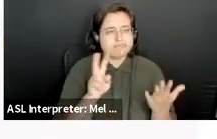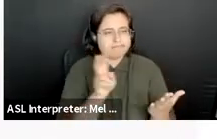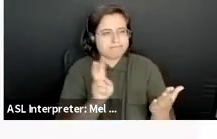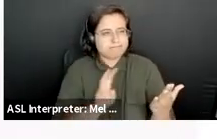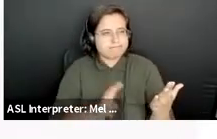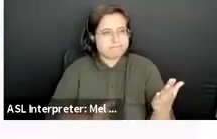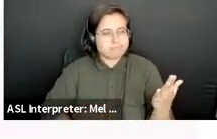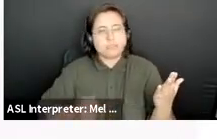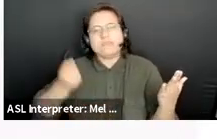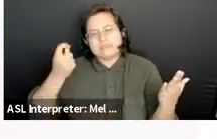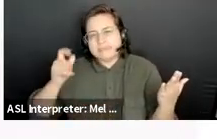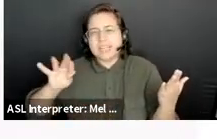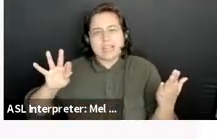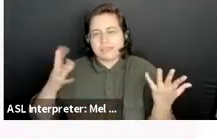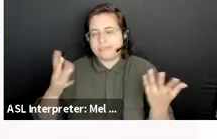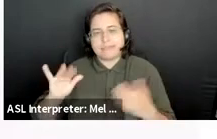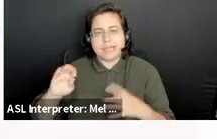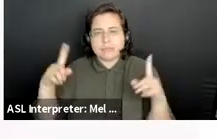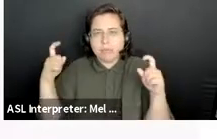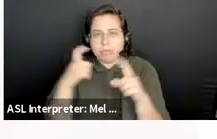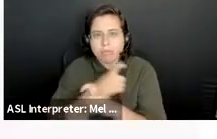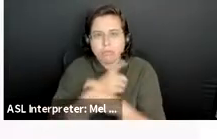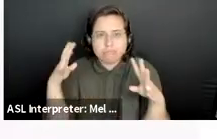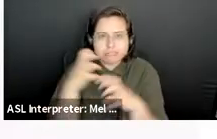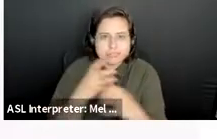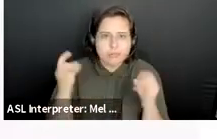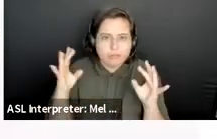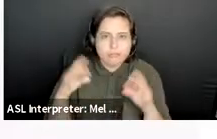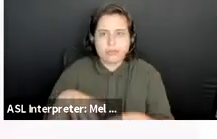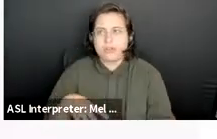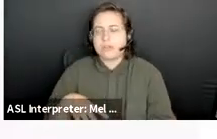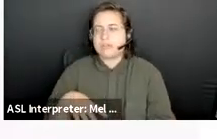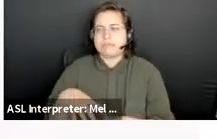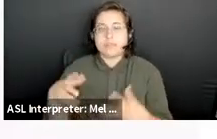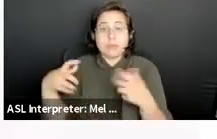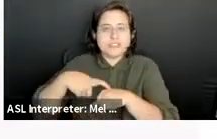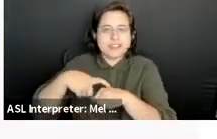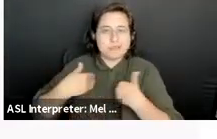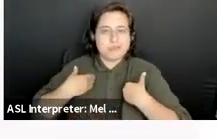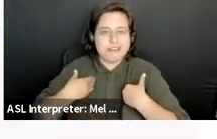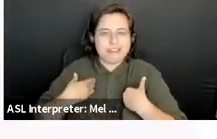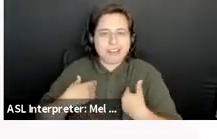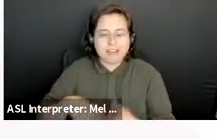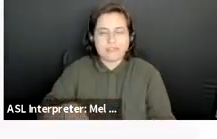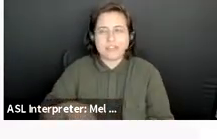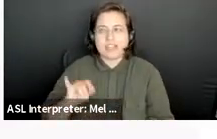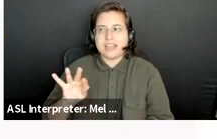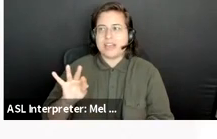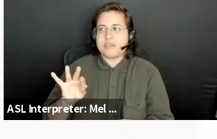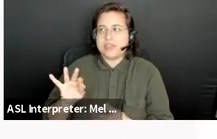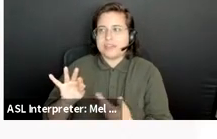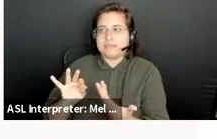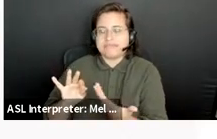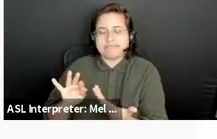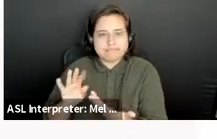the case is, how much time you have, and whether you're looking to engage someone who's going to be performing with a bunch of different